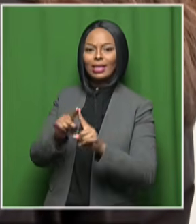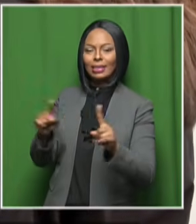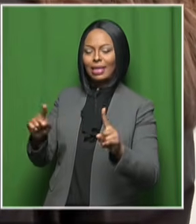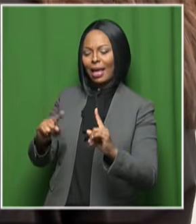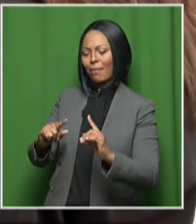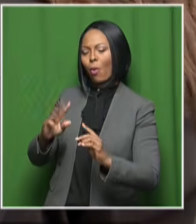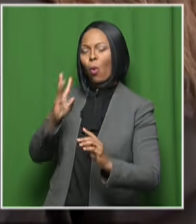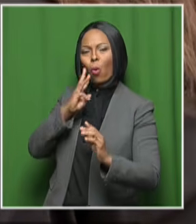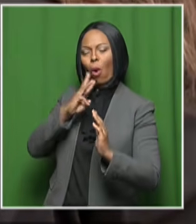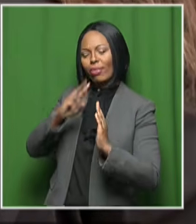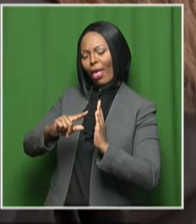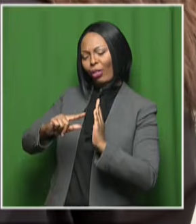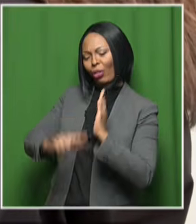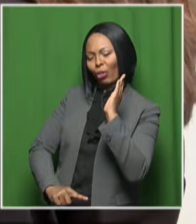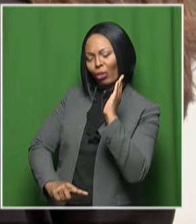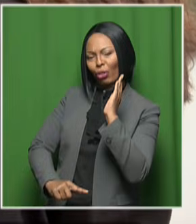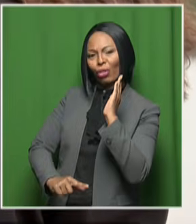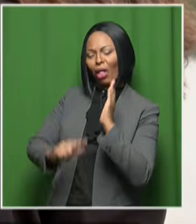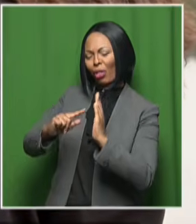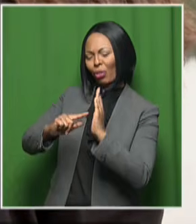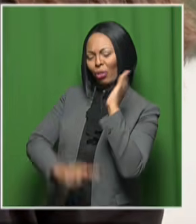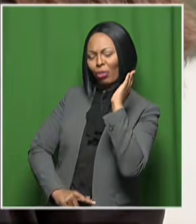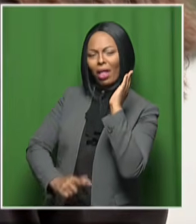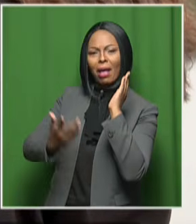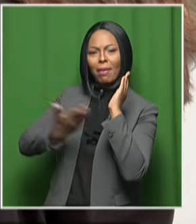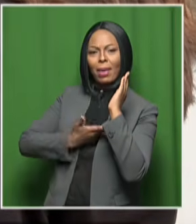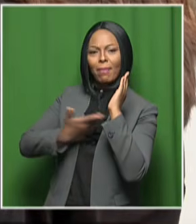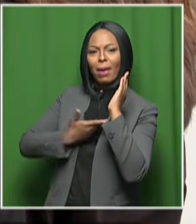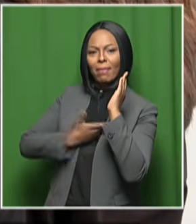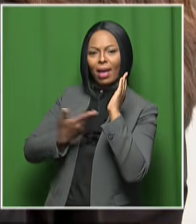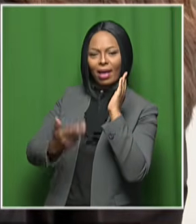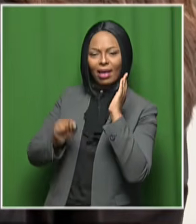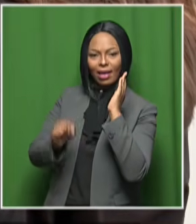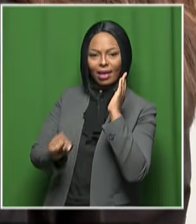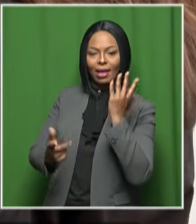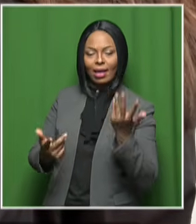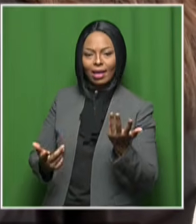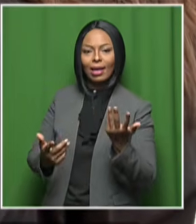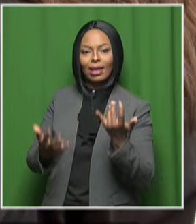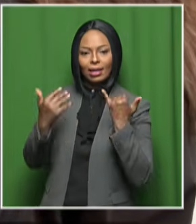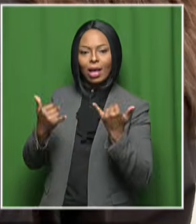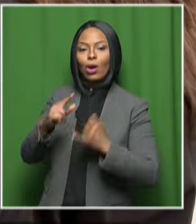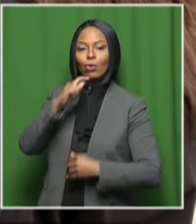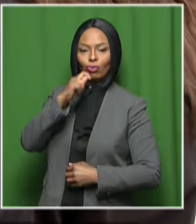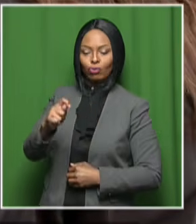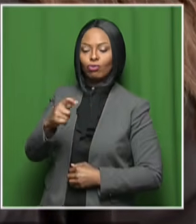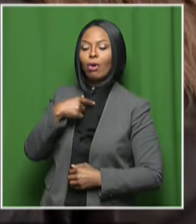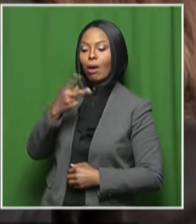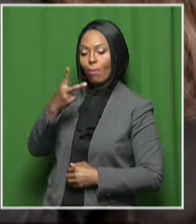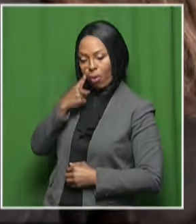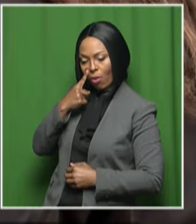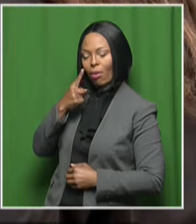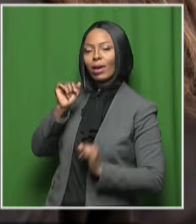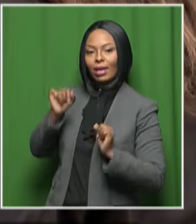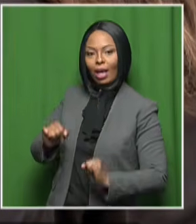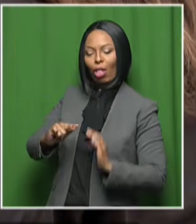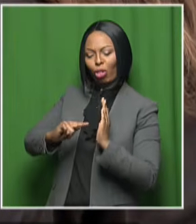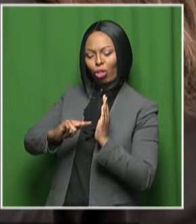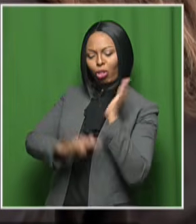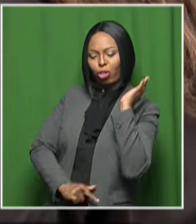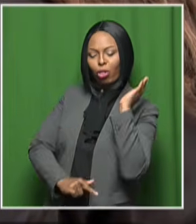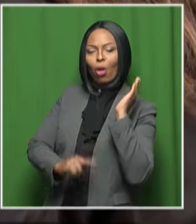have seen the dam. And then here we are today saying exactly the same. So I